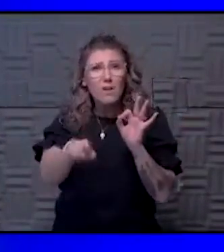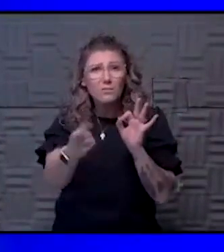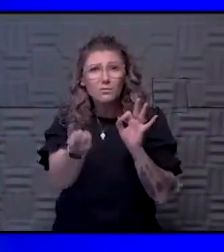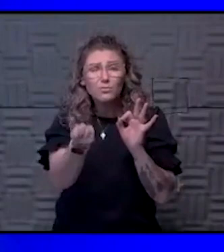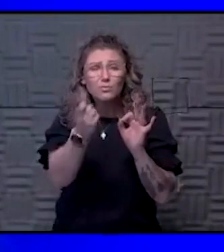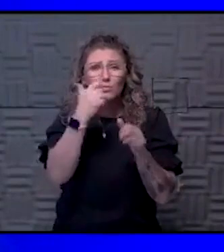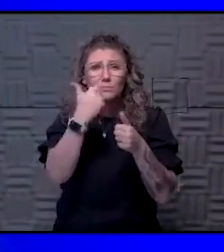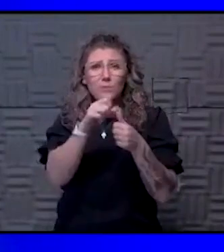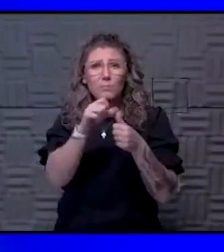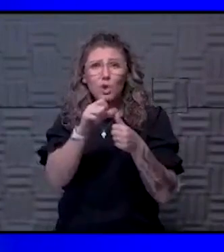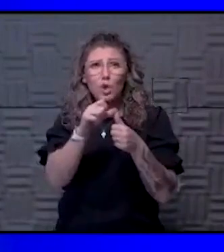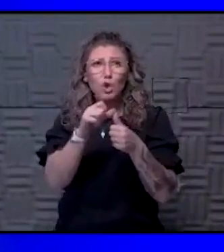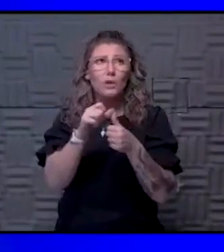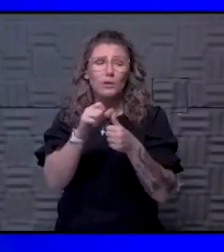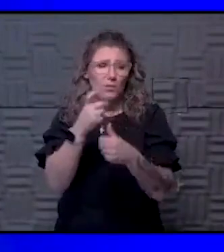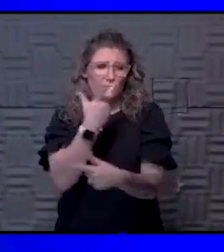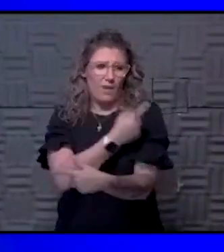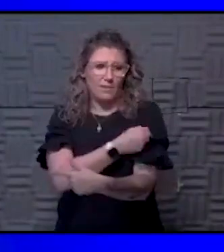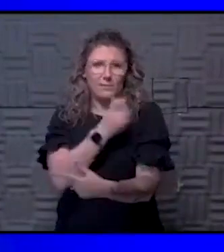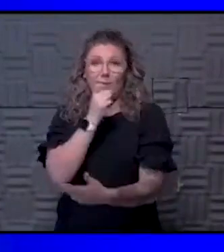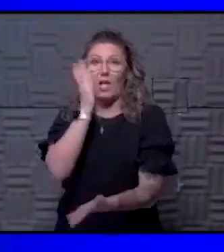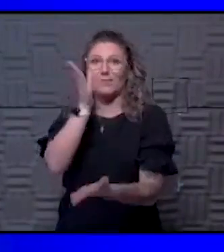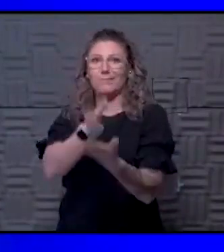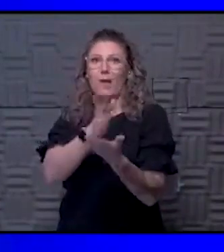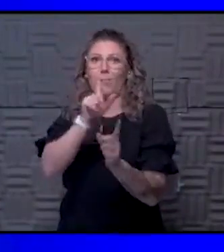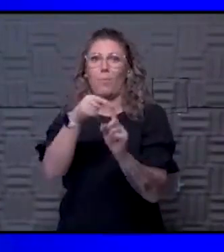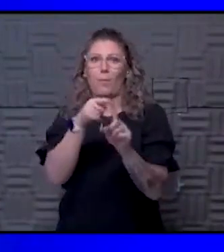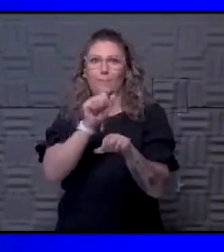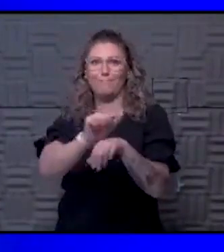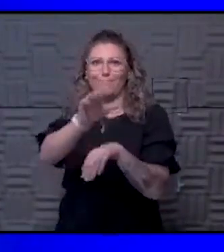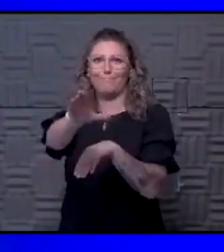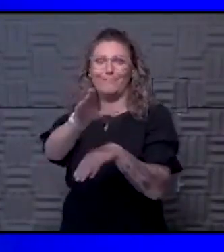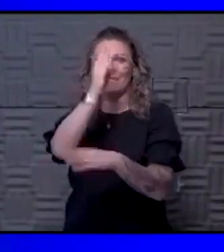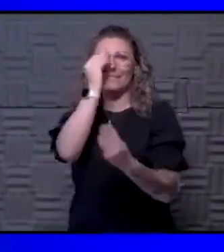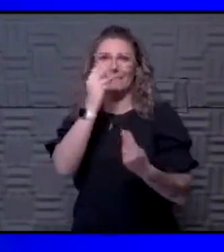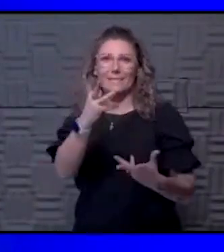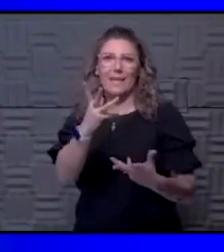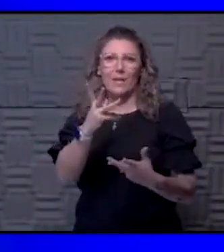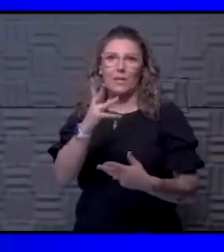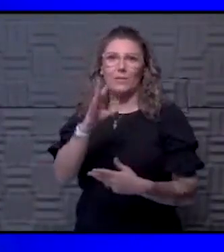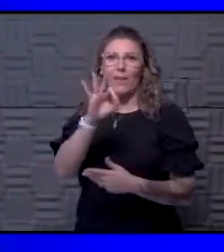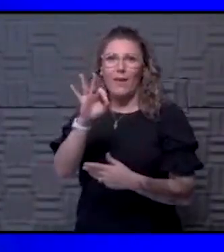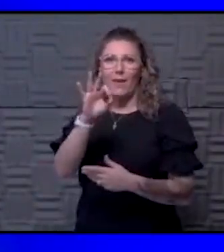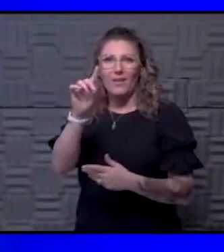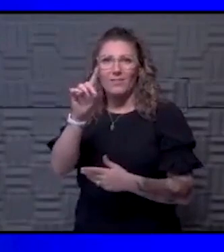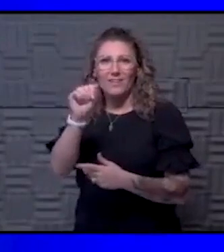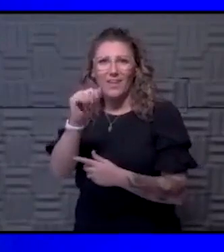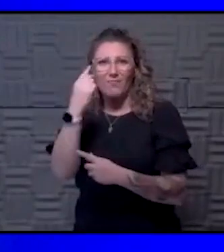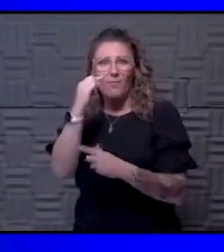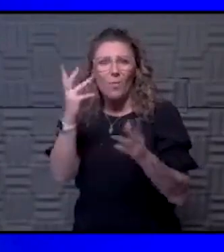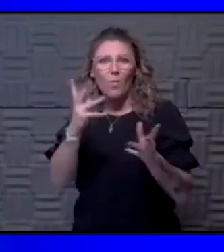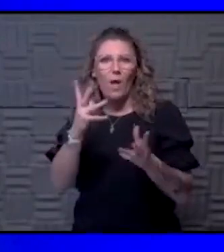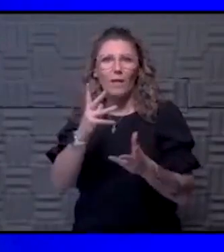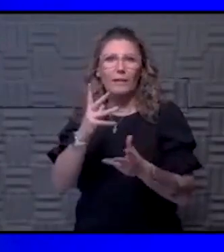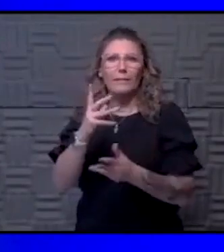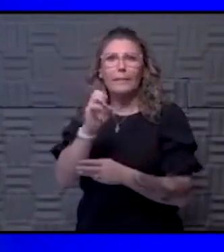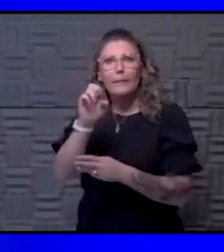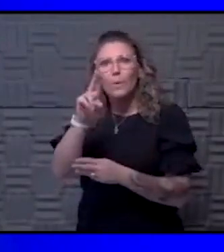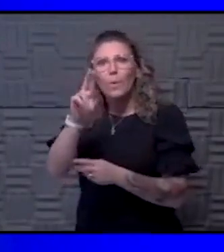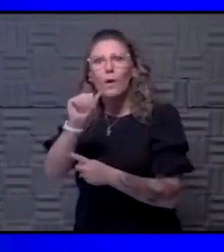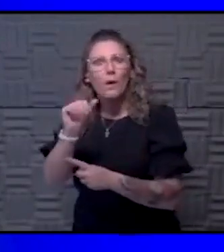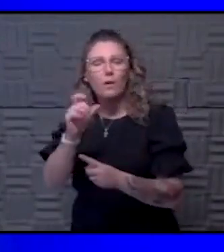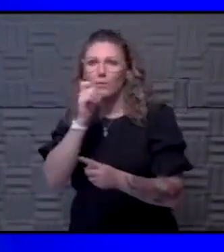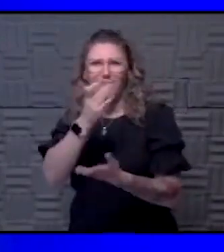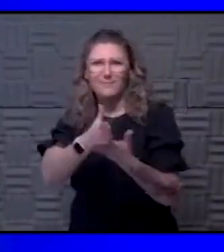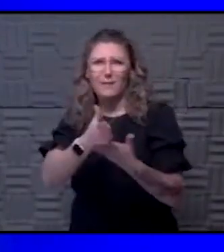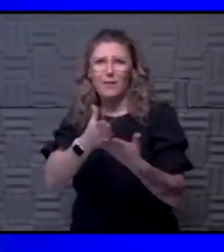stop these vaccine trials didn't just stop when they submitted data to the FDA for their emergency use authorization. They are